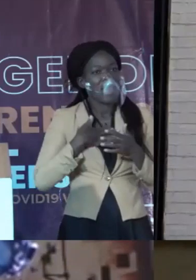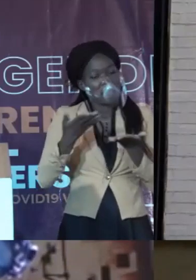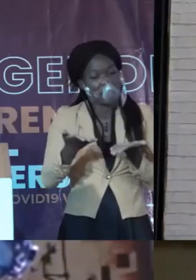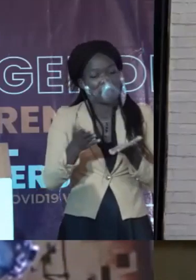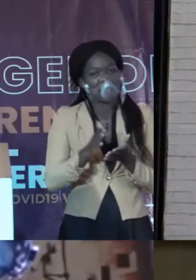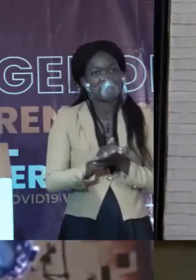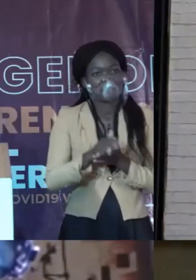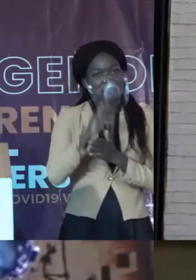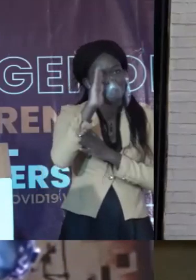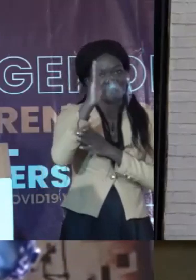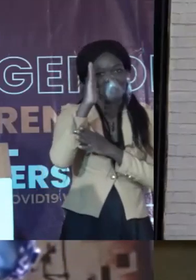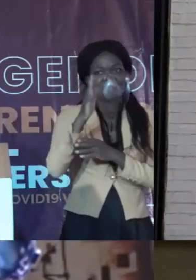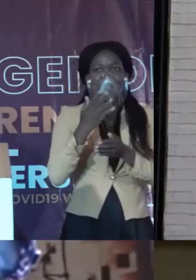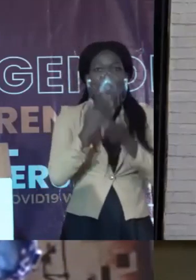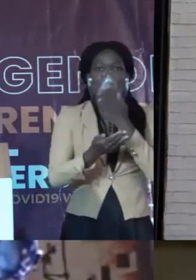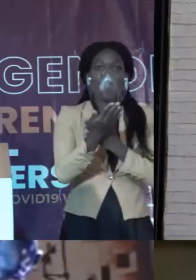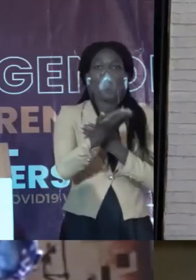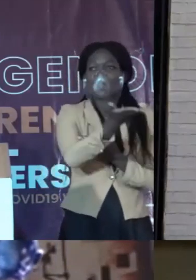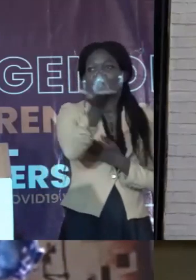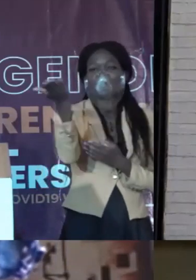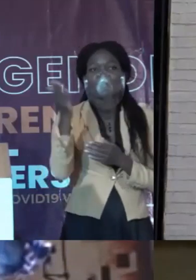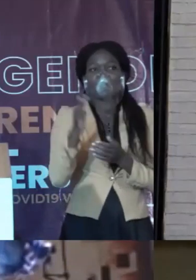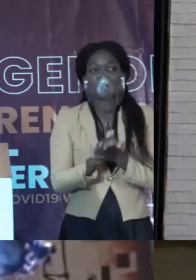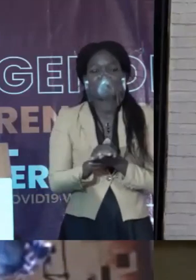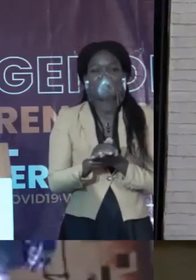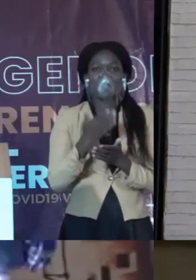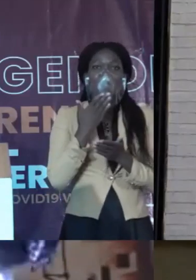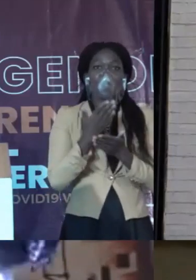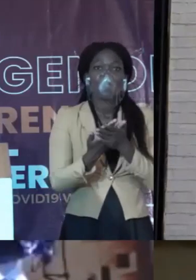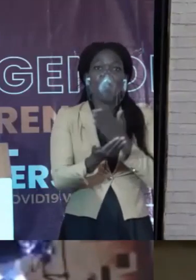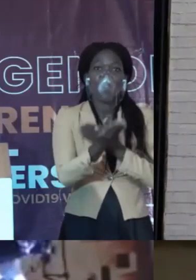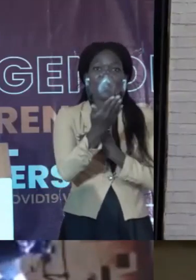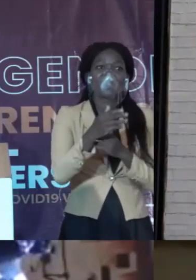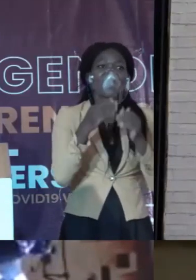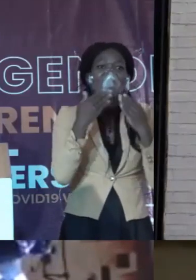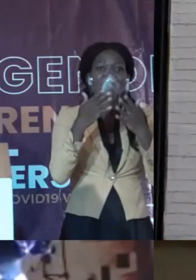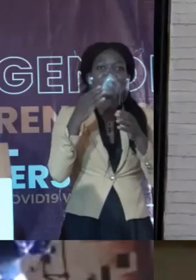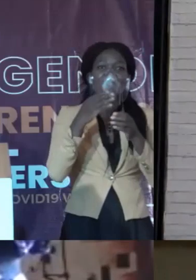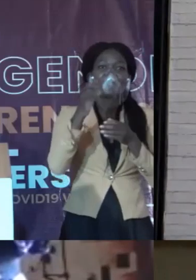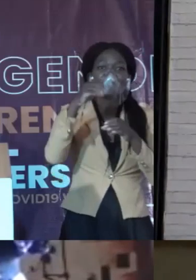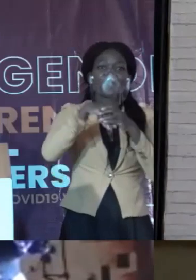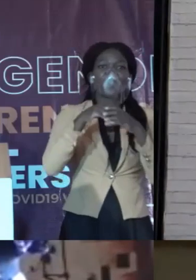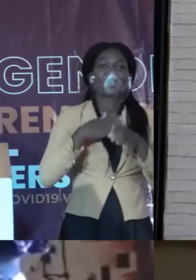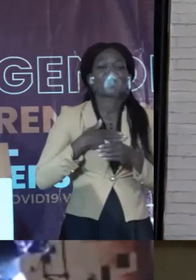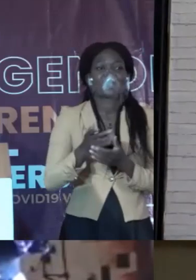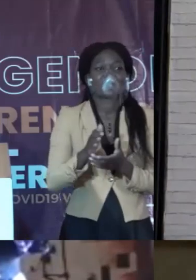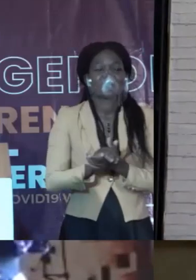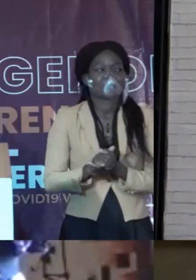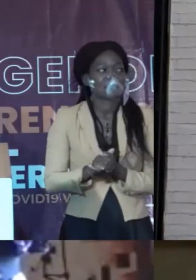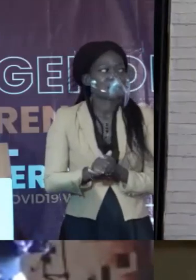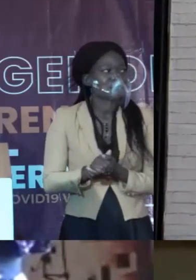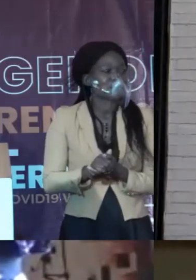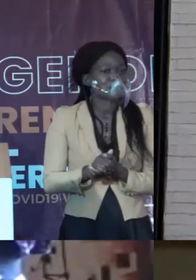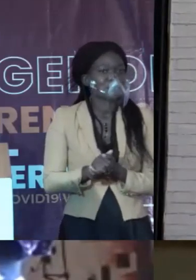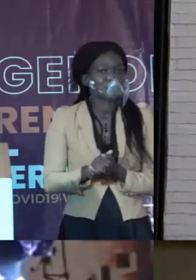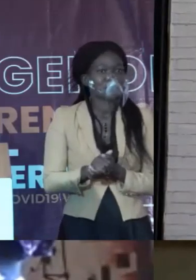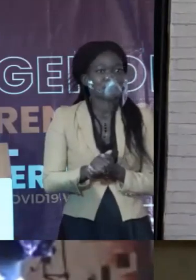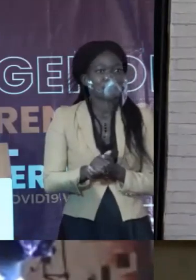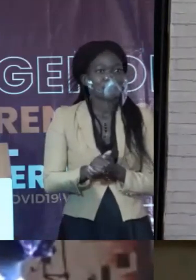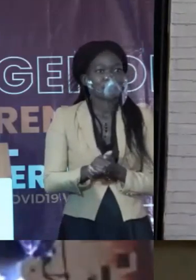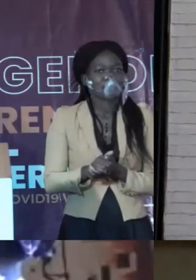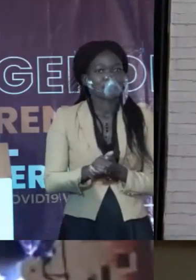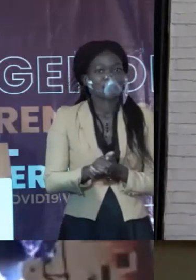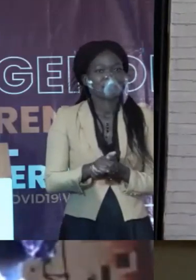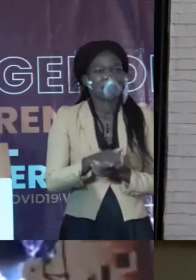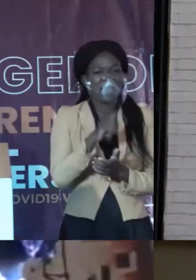to everyone. Good morning, and thank you for joining us. Thank you. Thank you for having me. Yes, so talking from